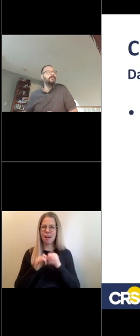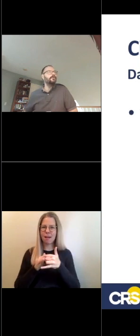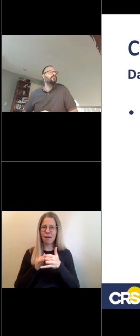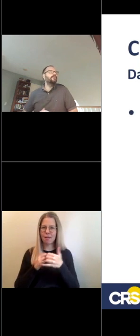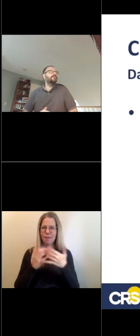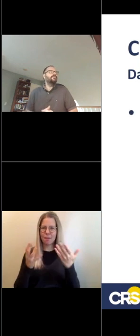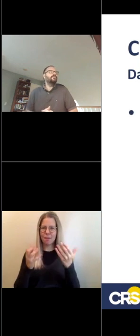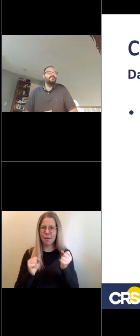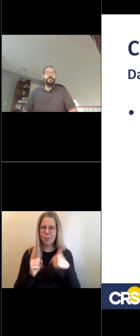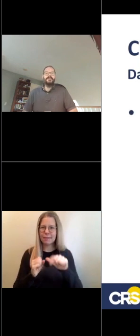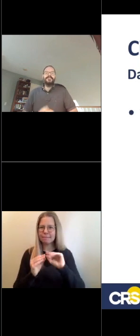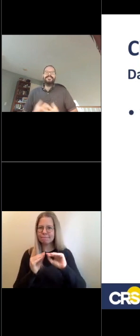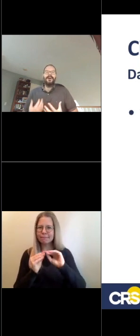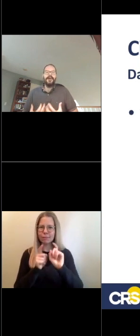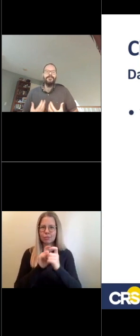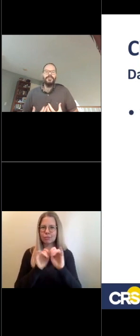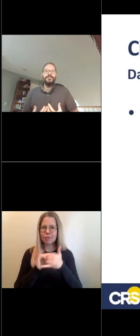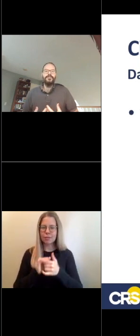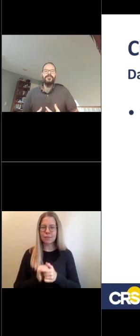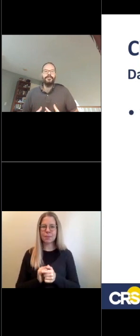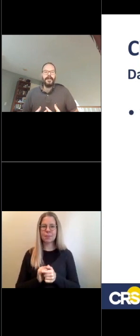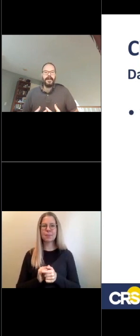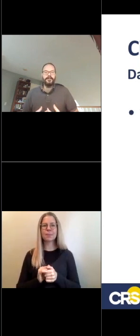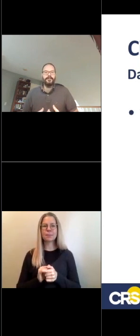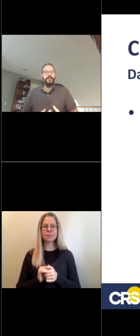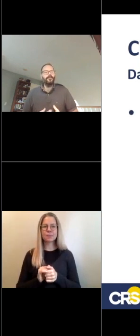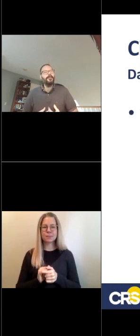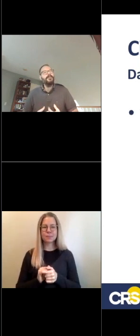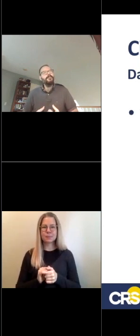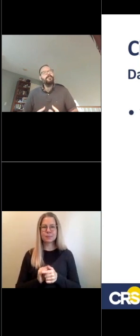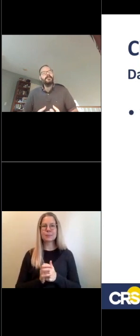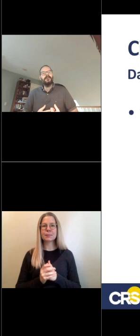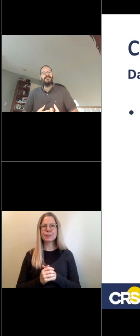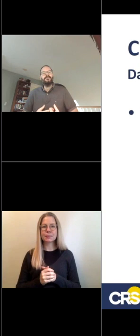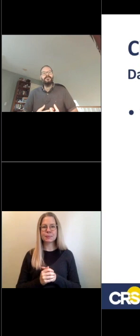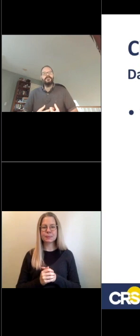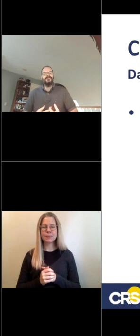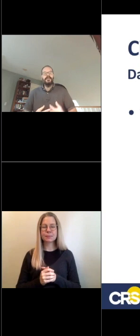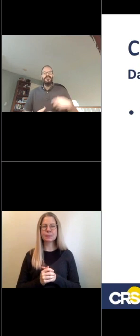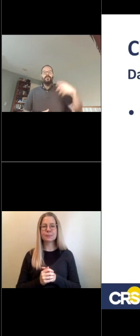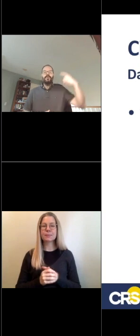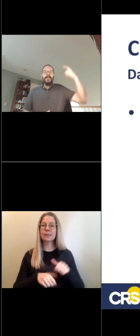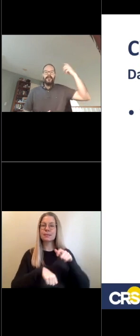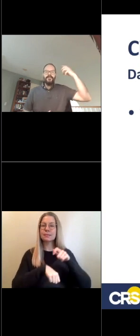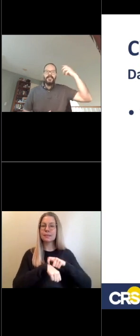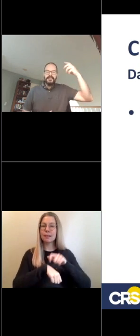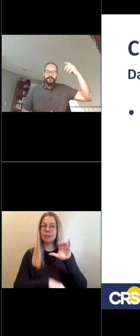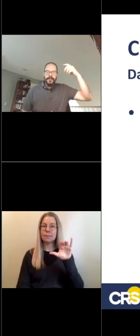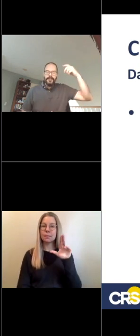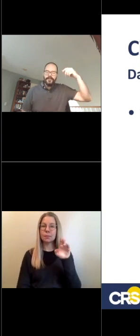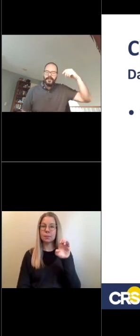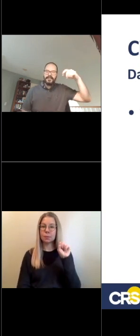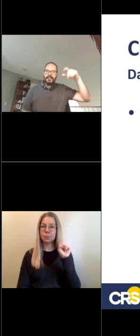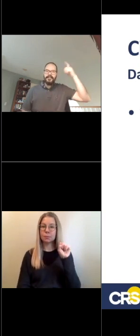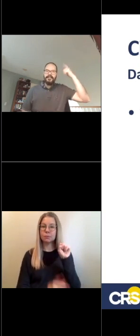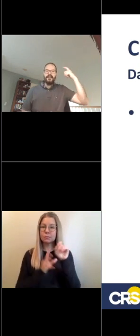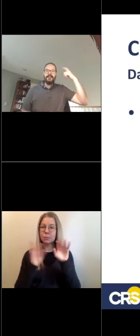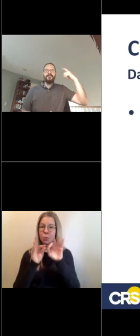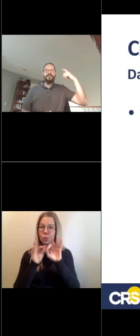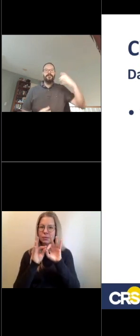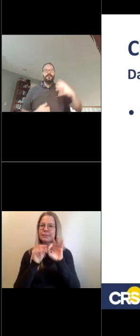do? Well, it turns out that time cues matter. And what I mean by time cues is we have this, think of it